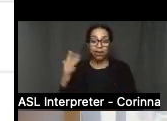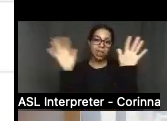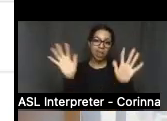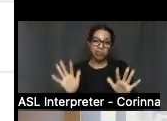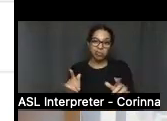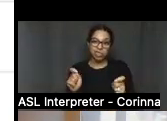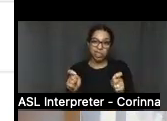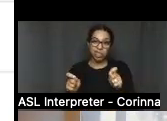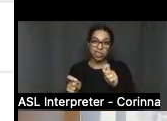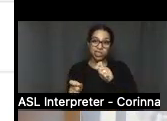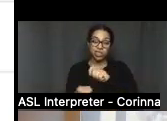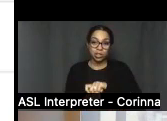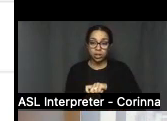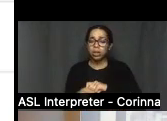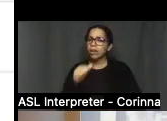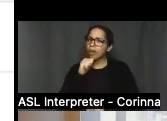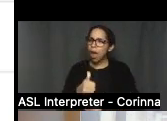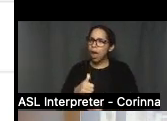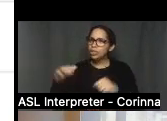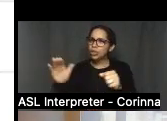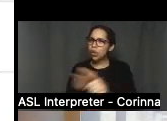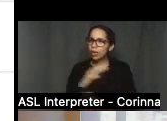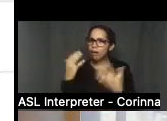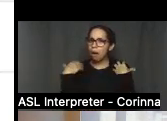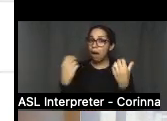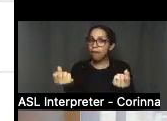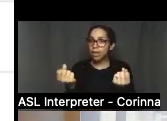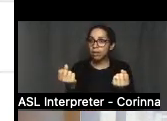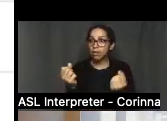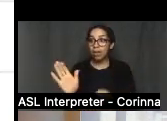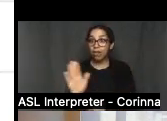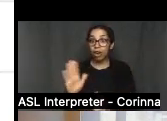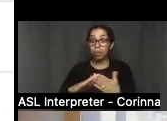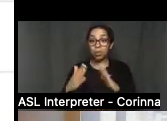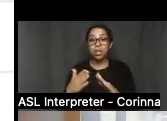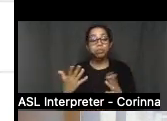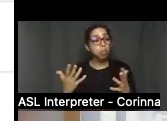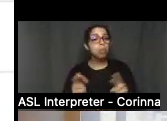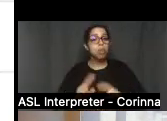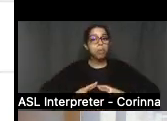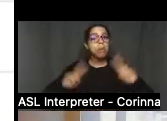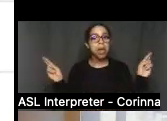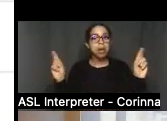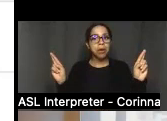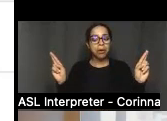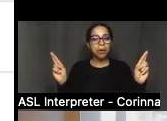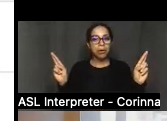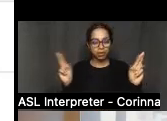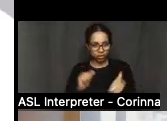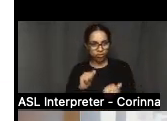they're not totally confident that their communities are prepared to deal with these